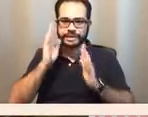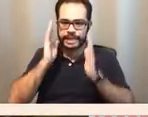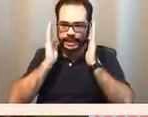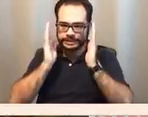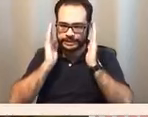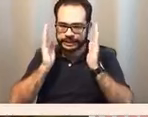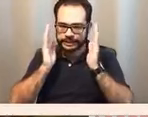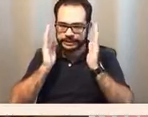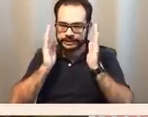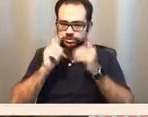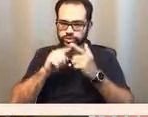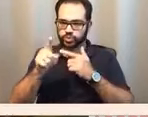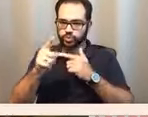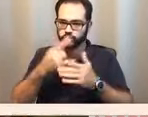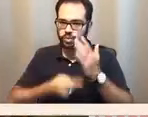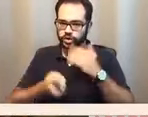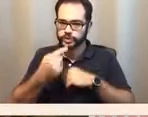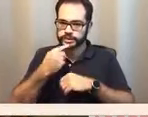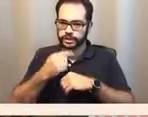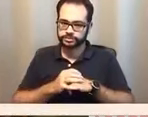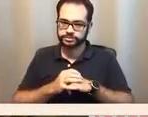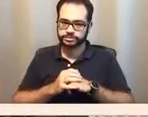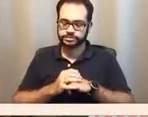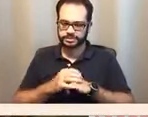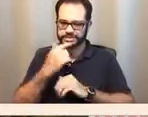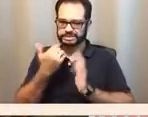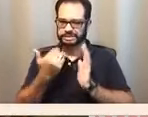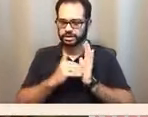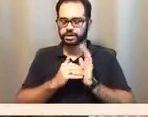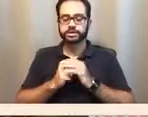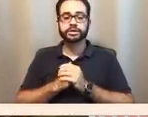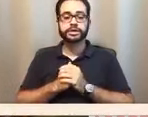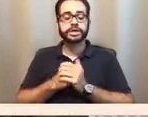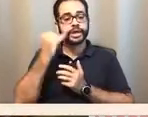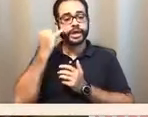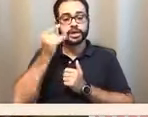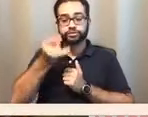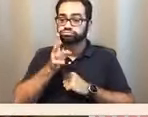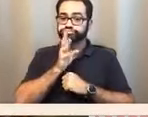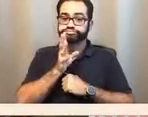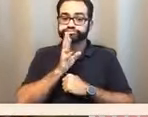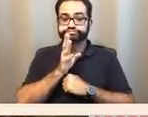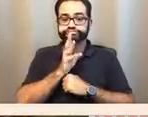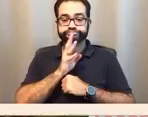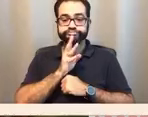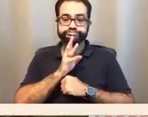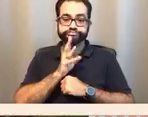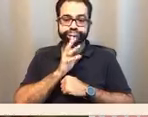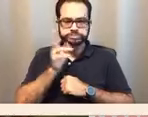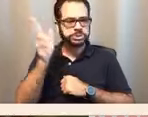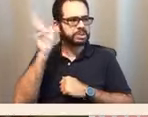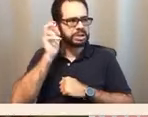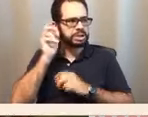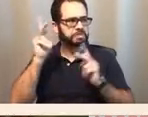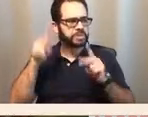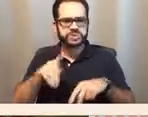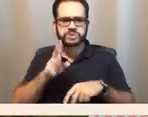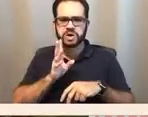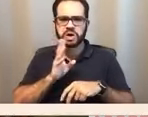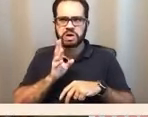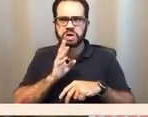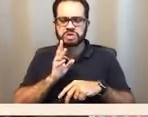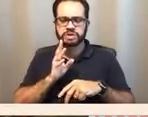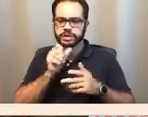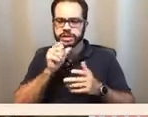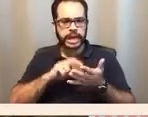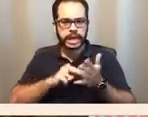you. Let me say that again. Just because someone, that you hear somebody talking, doesn't mean that they